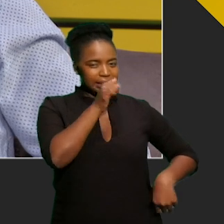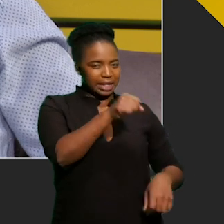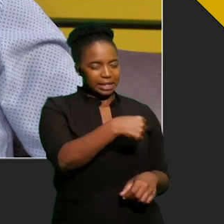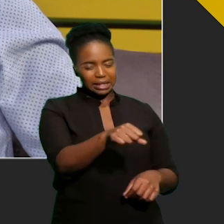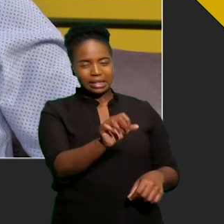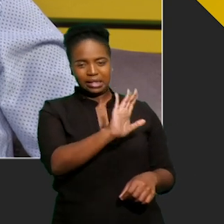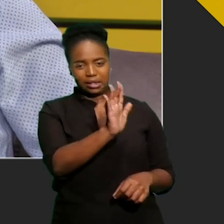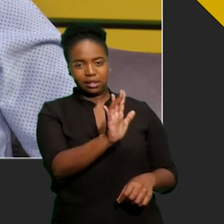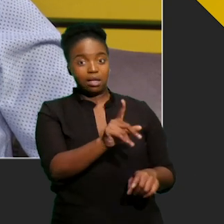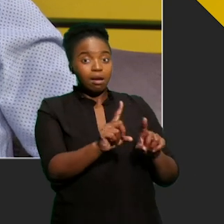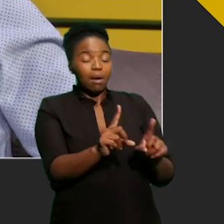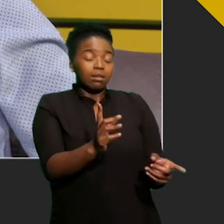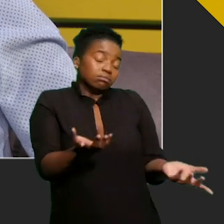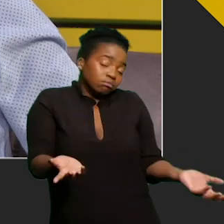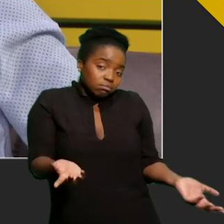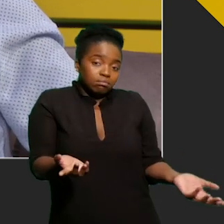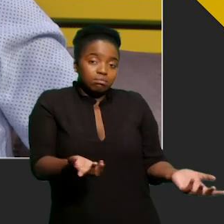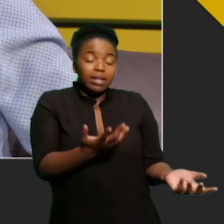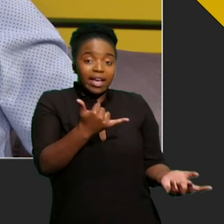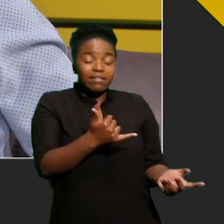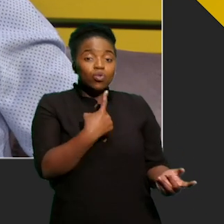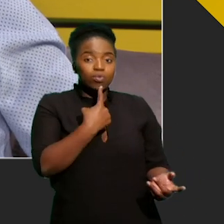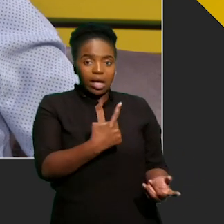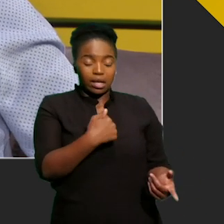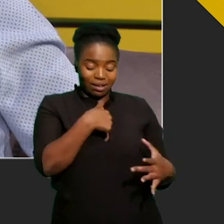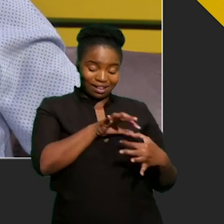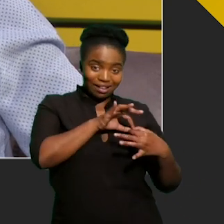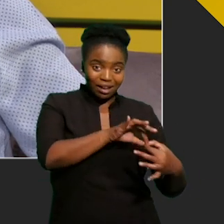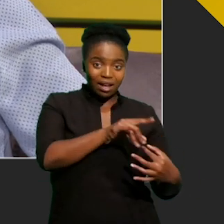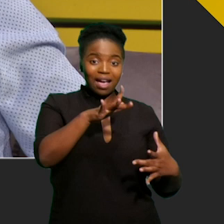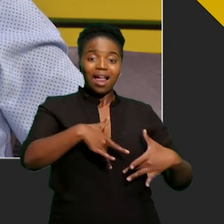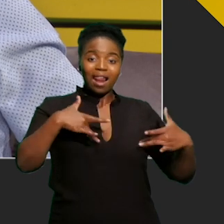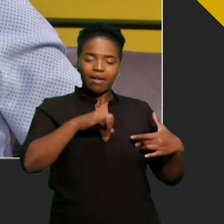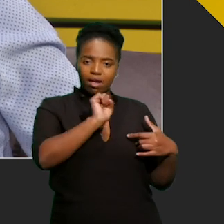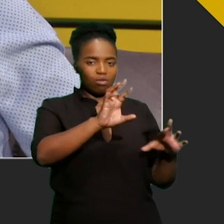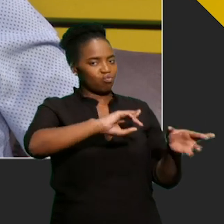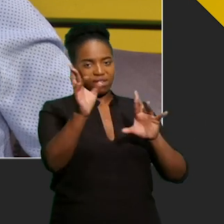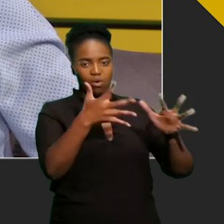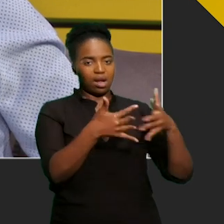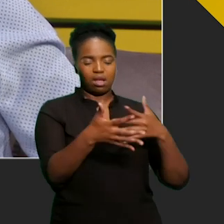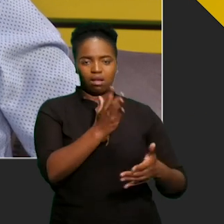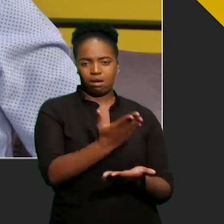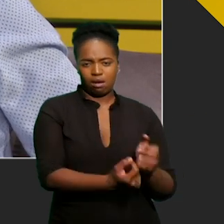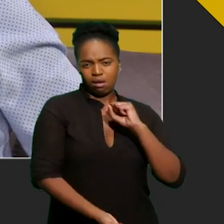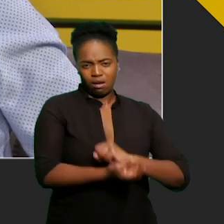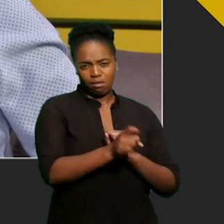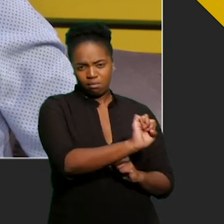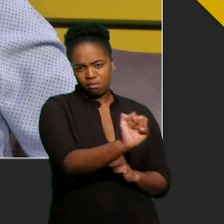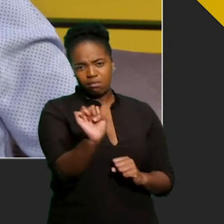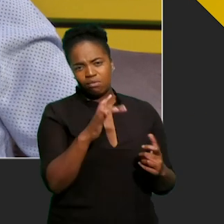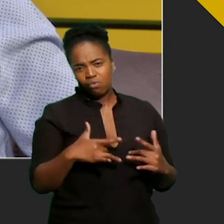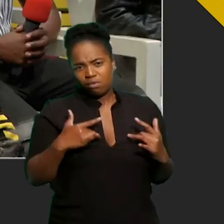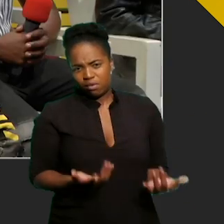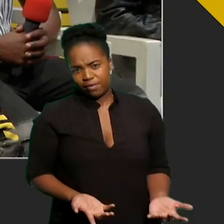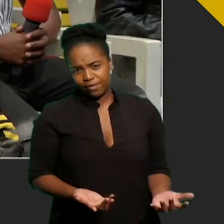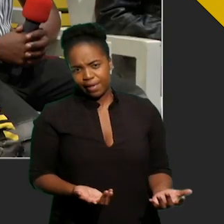them. But of course, I mean, when you when you commit to this industry, it means you are ready for anything that may, you know, come for you.